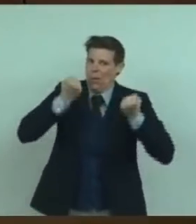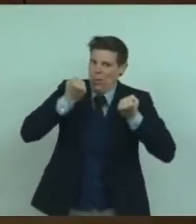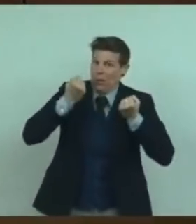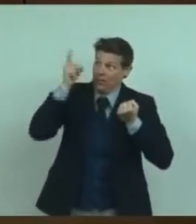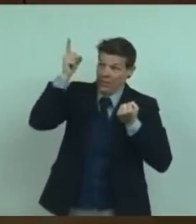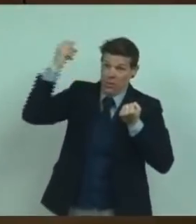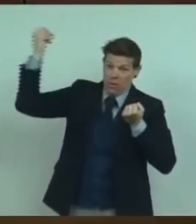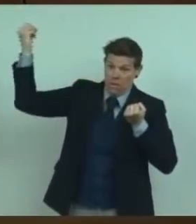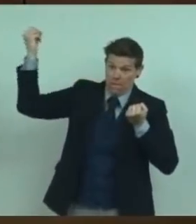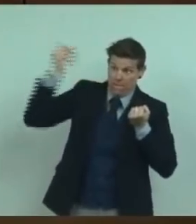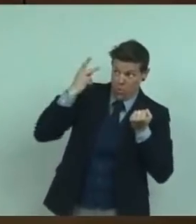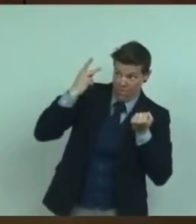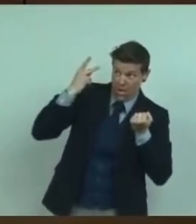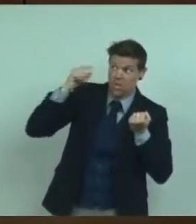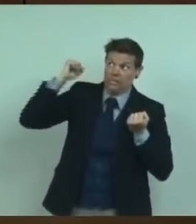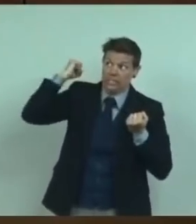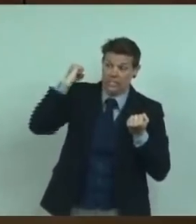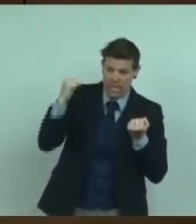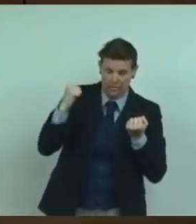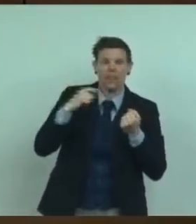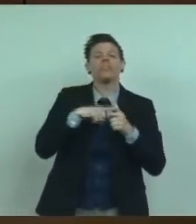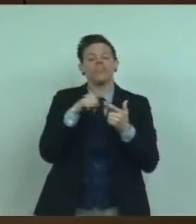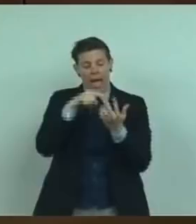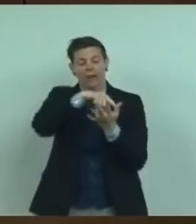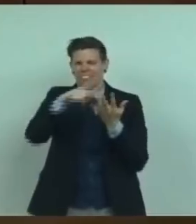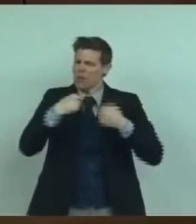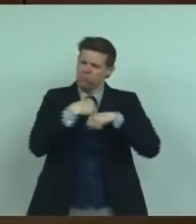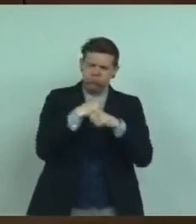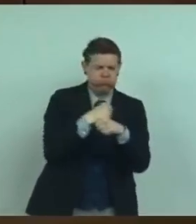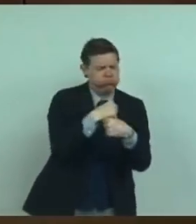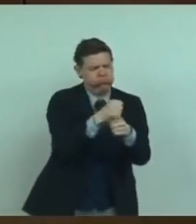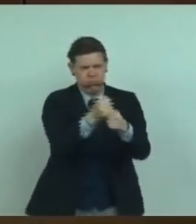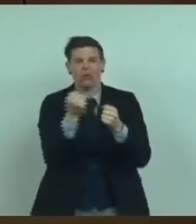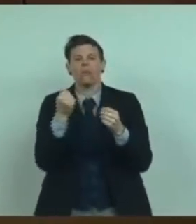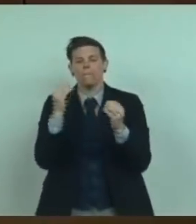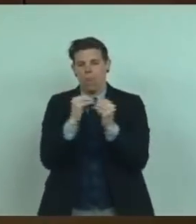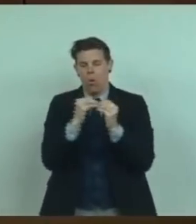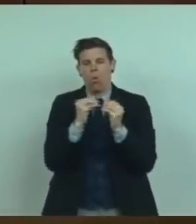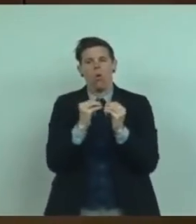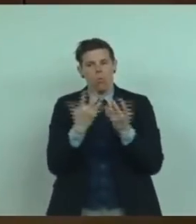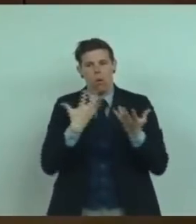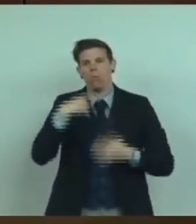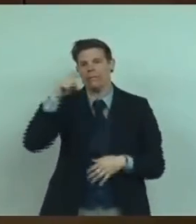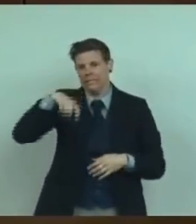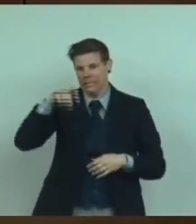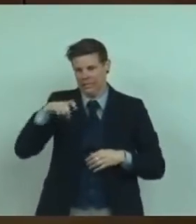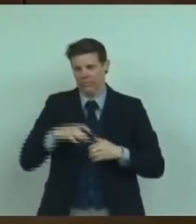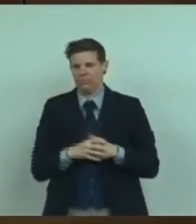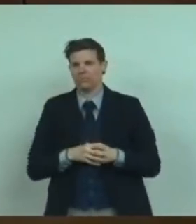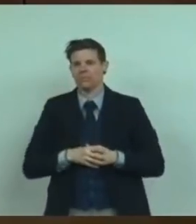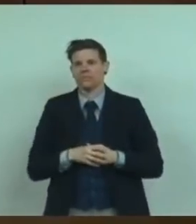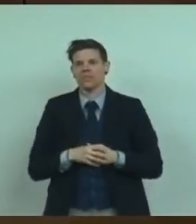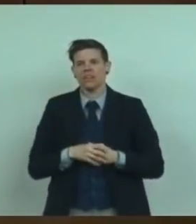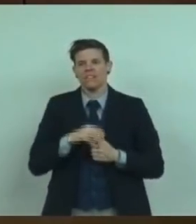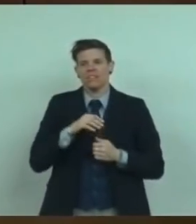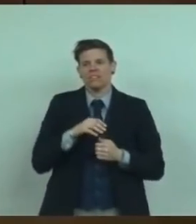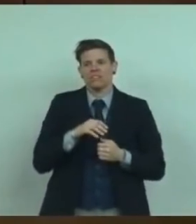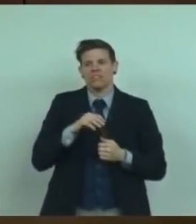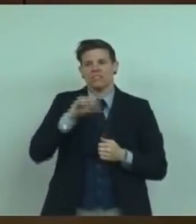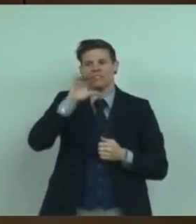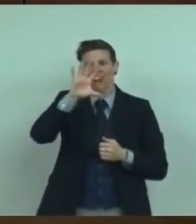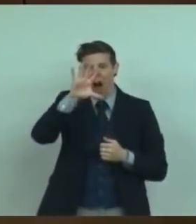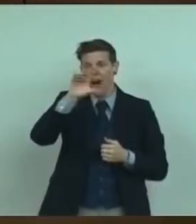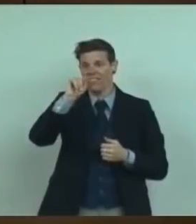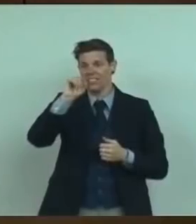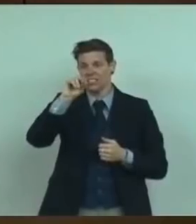their incredible work to get that done. I want to thank 5 Ton Monkey Fabrication. They're making